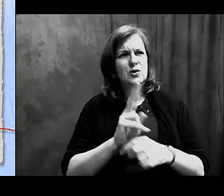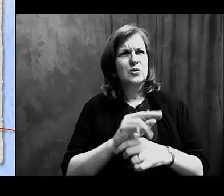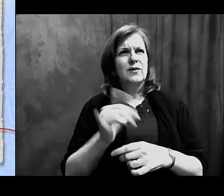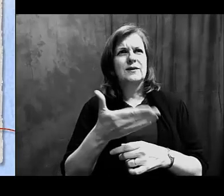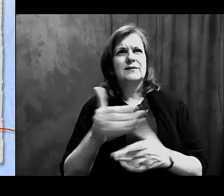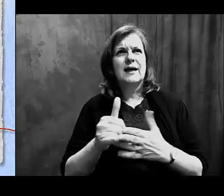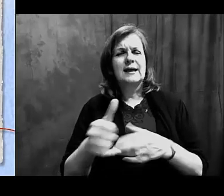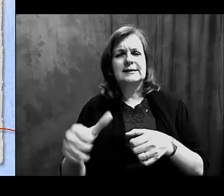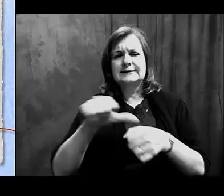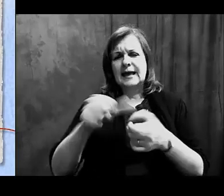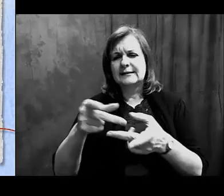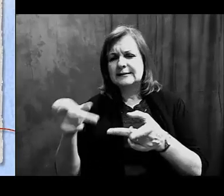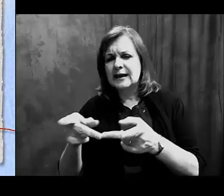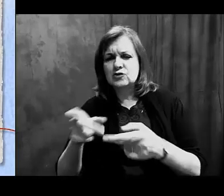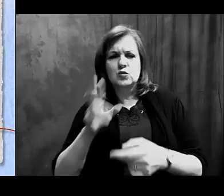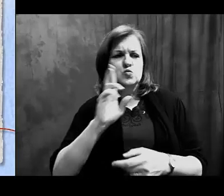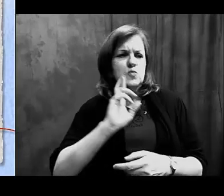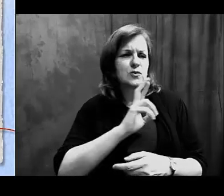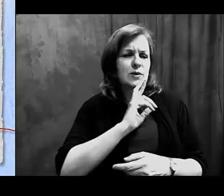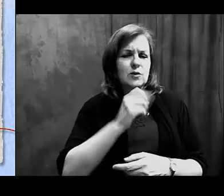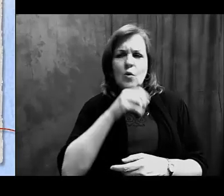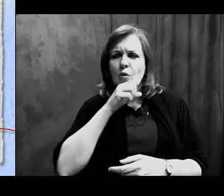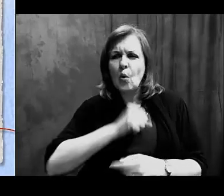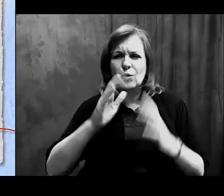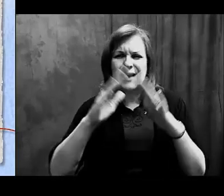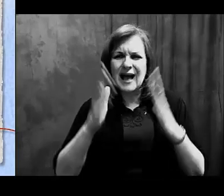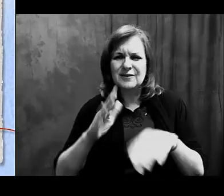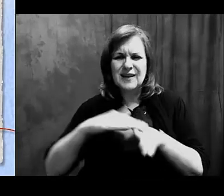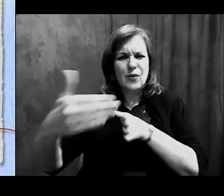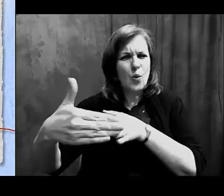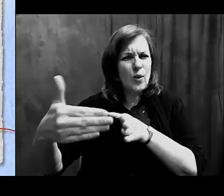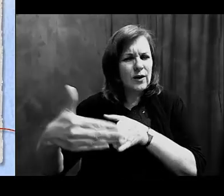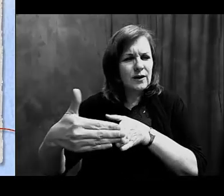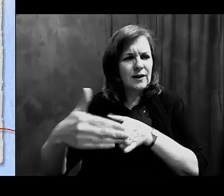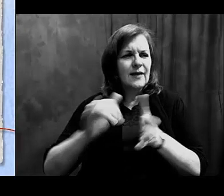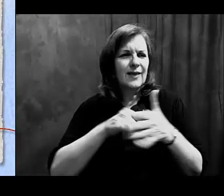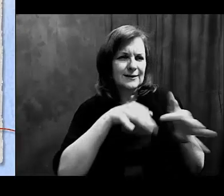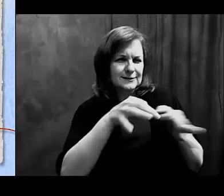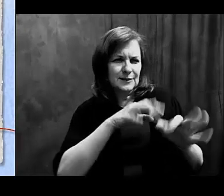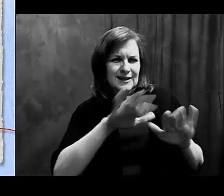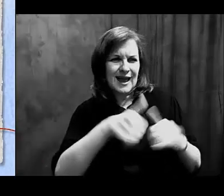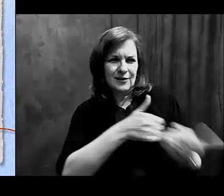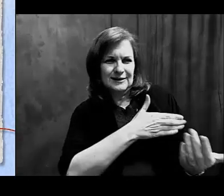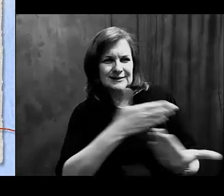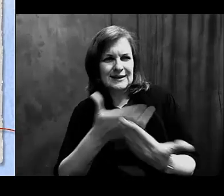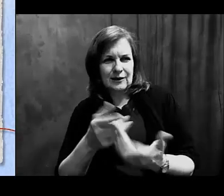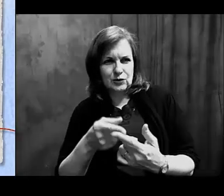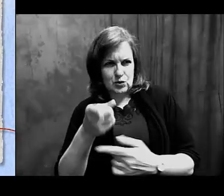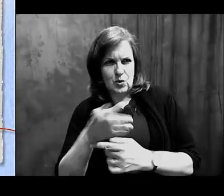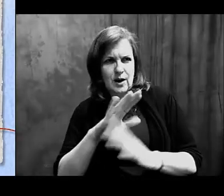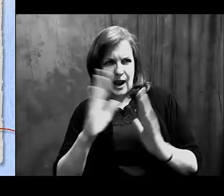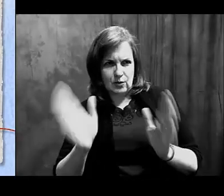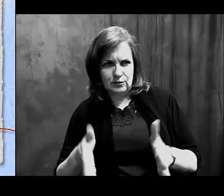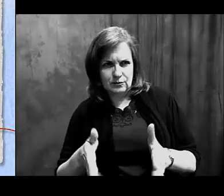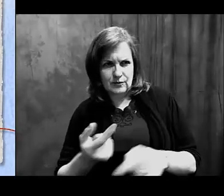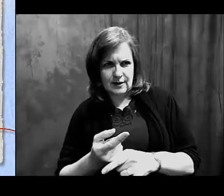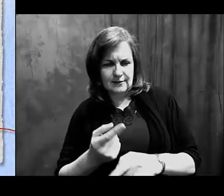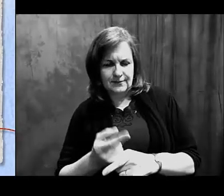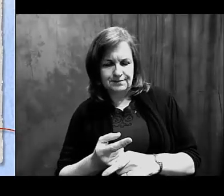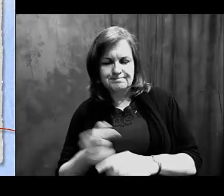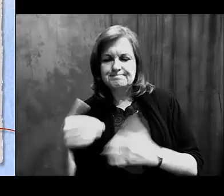like gas stations or restaurants or old houses on corners to give people orientation,